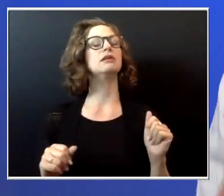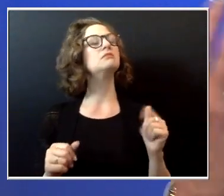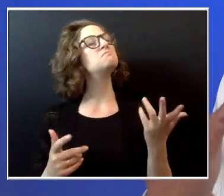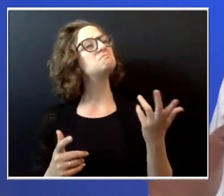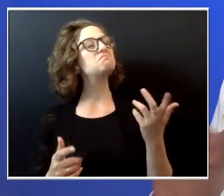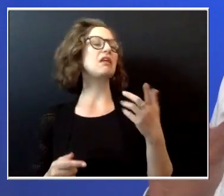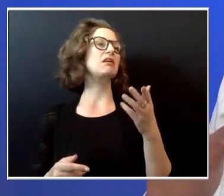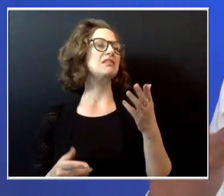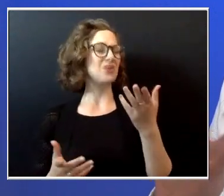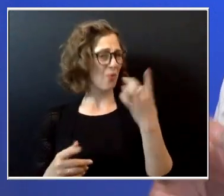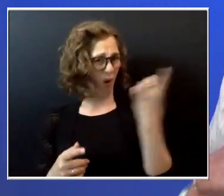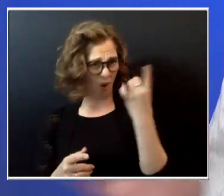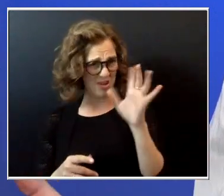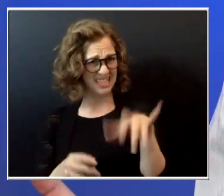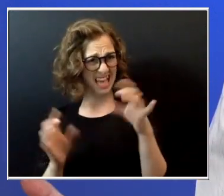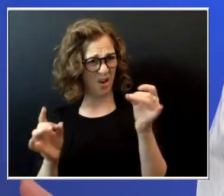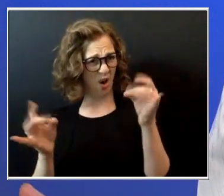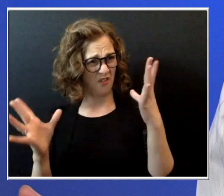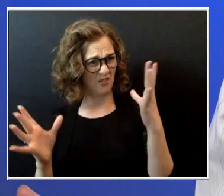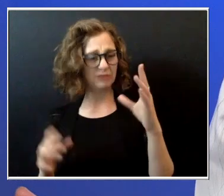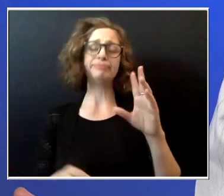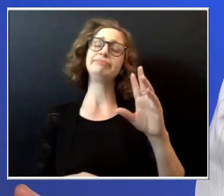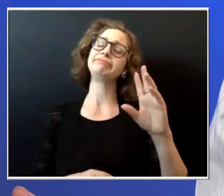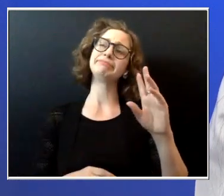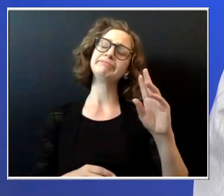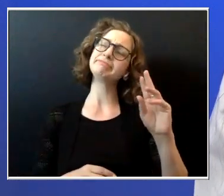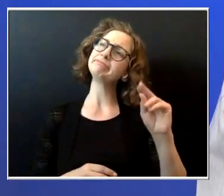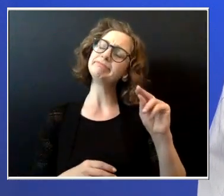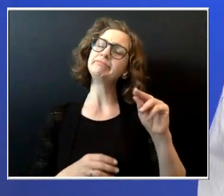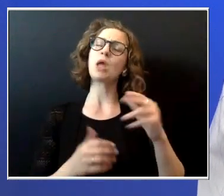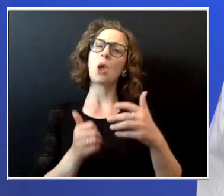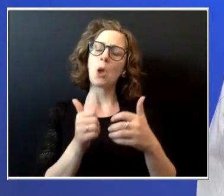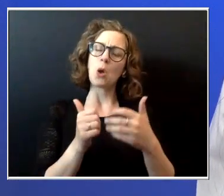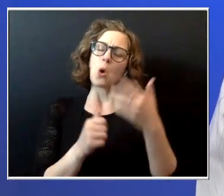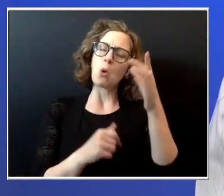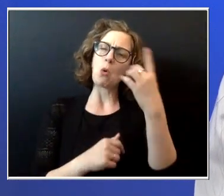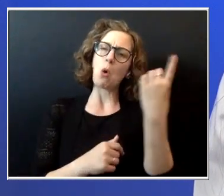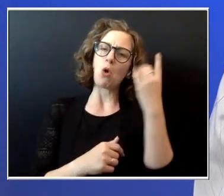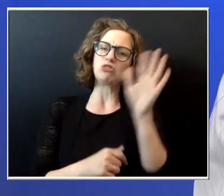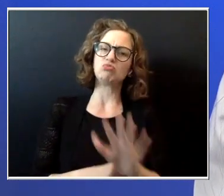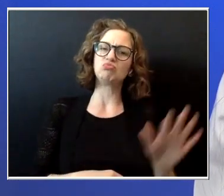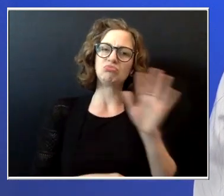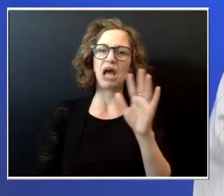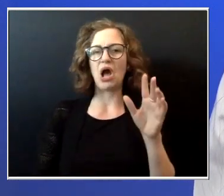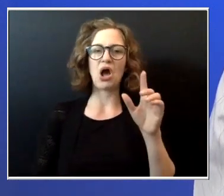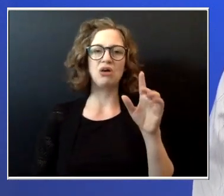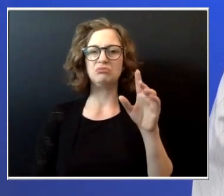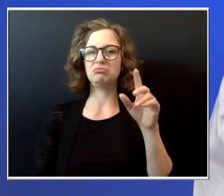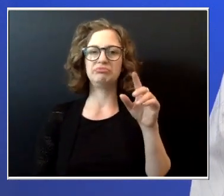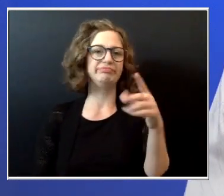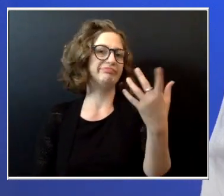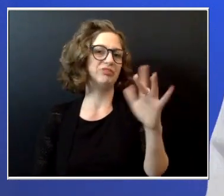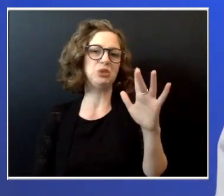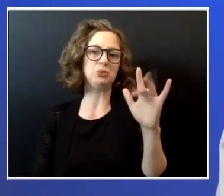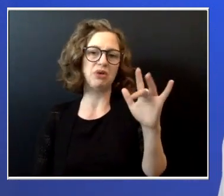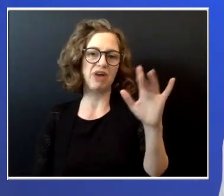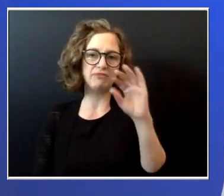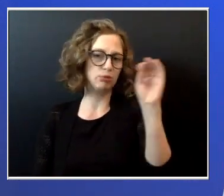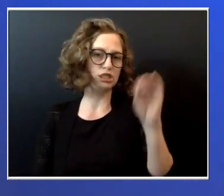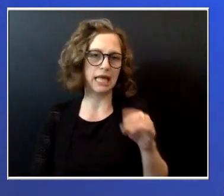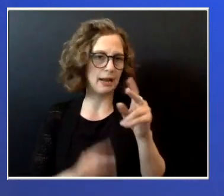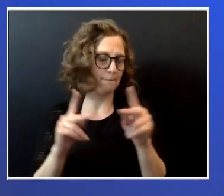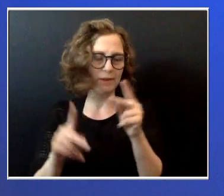it's just an annoying cicada buzz that they can ignore. Just like your nose, it's always visible, but you don't walk around seeing it, right?